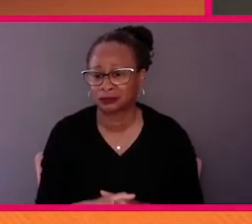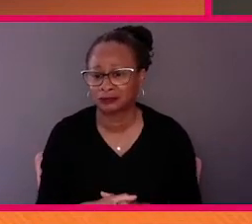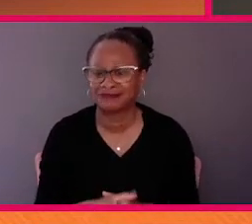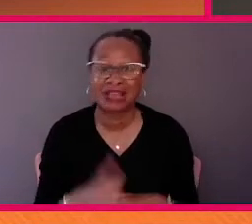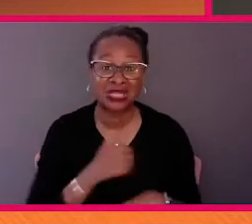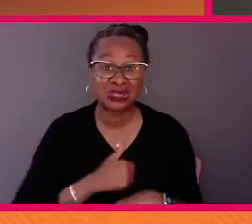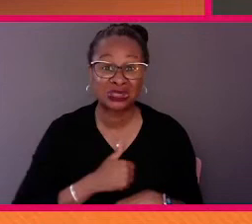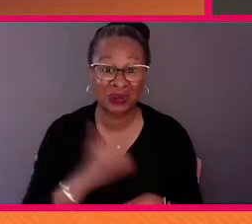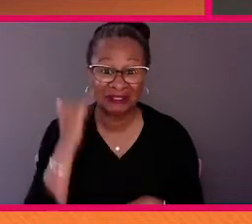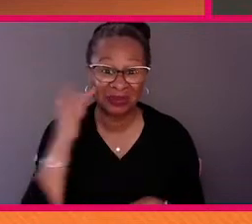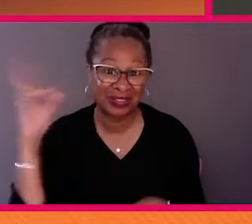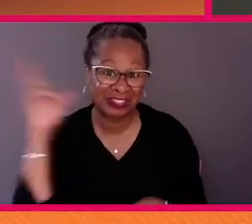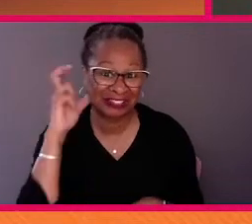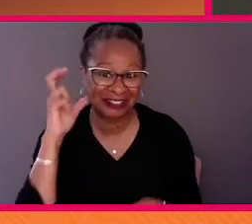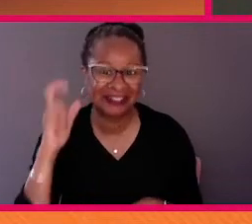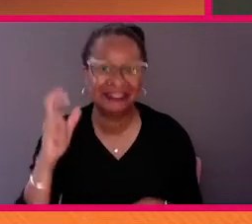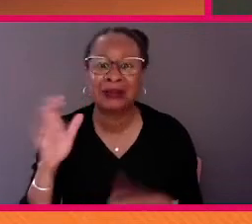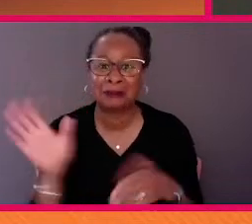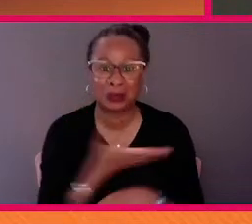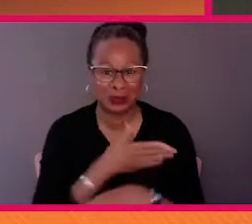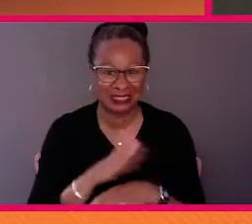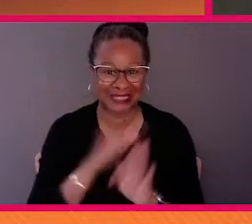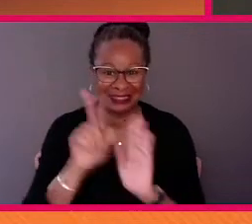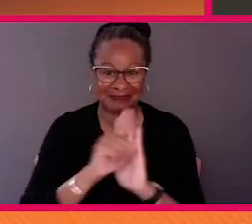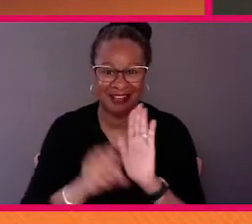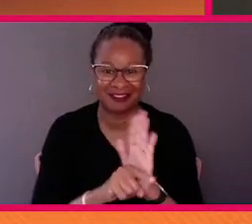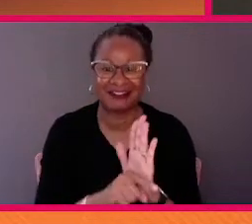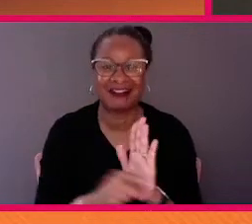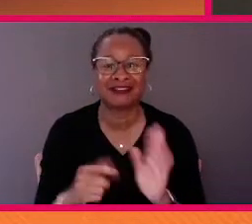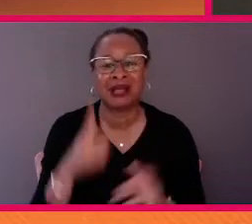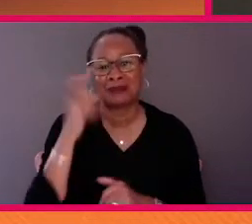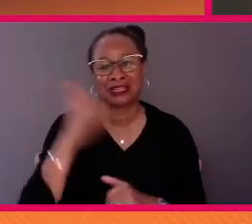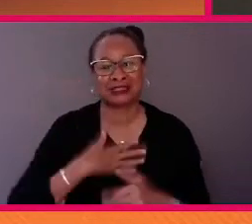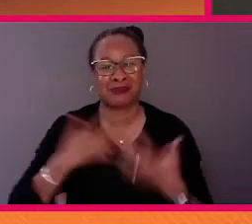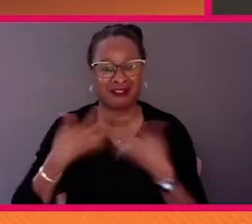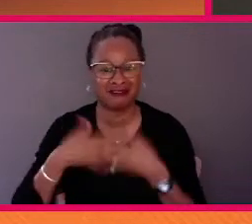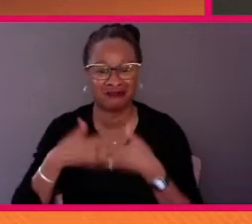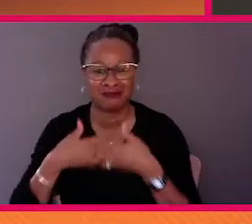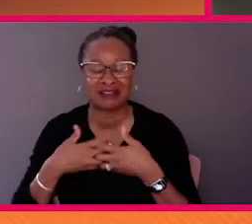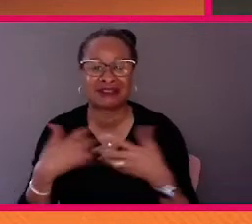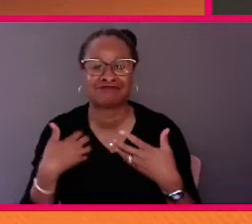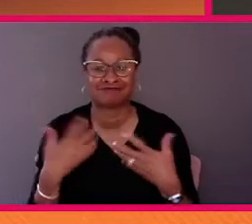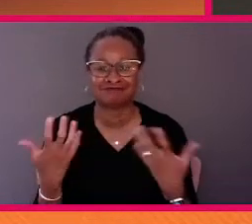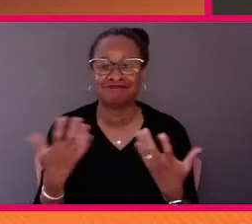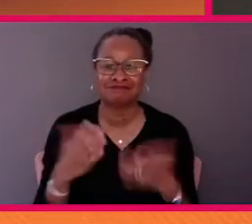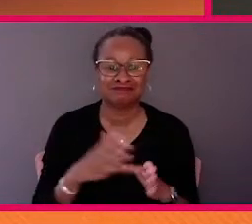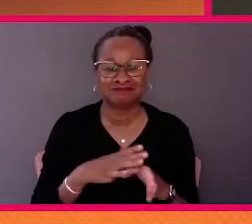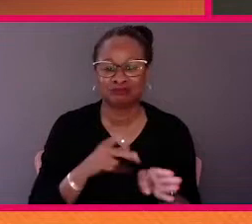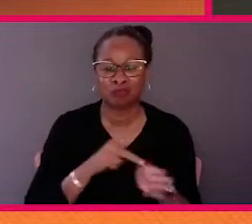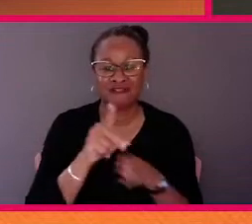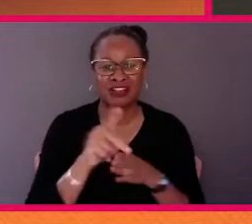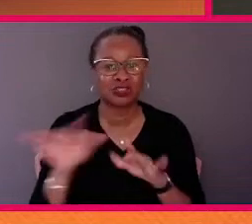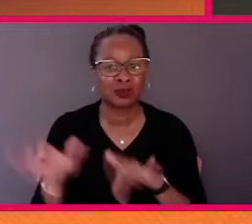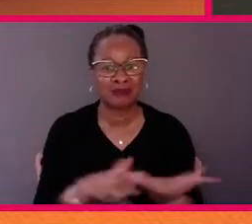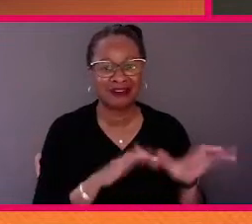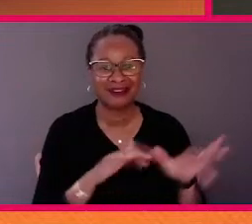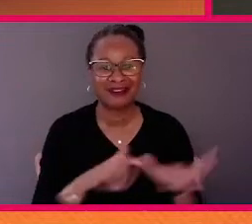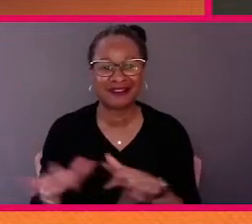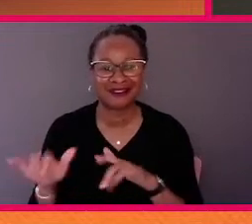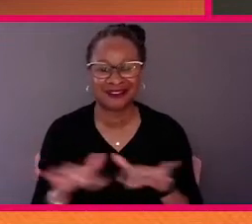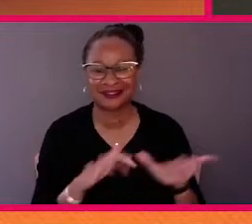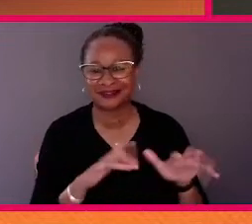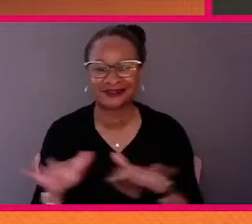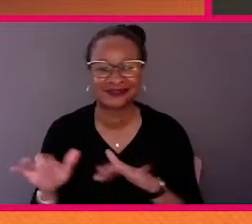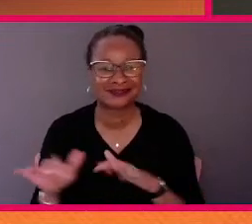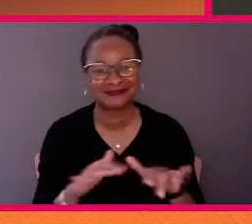Sorry guys, if you can hear some music from the background, that's because there's some music playing, piano